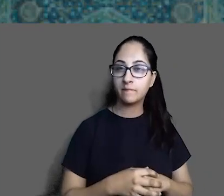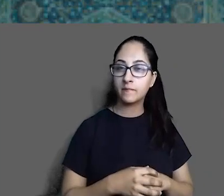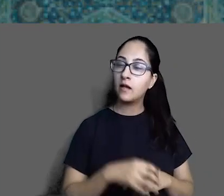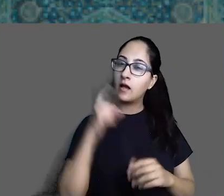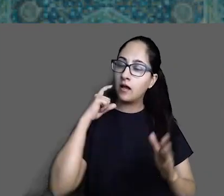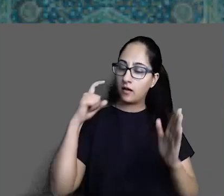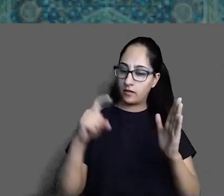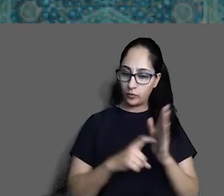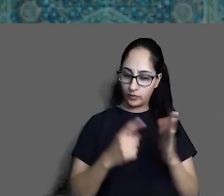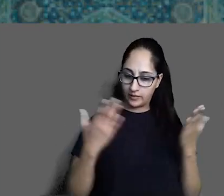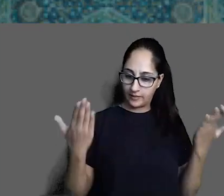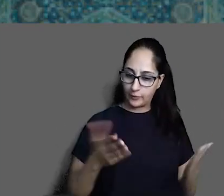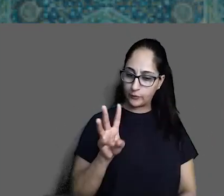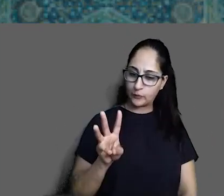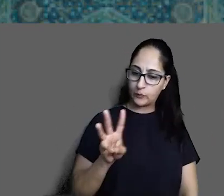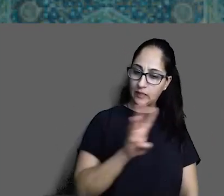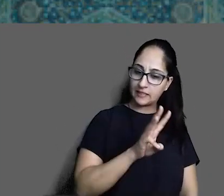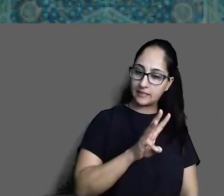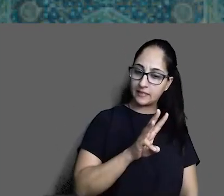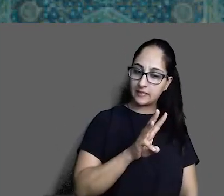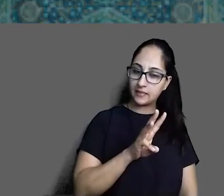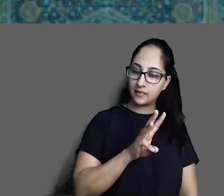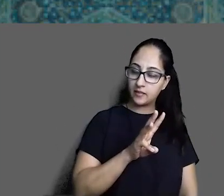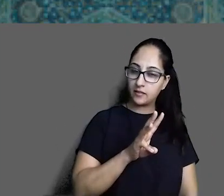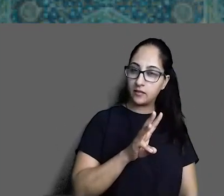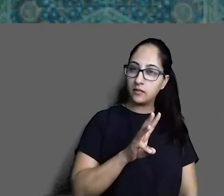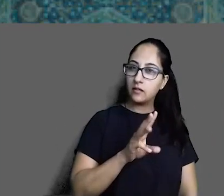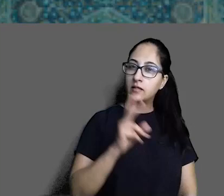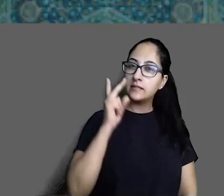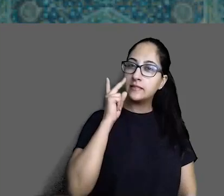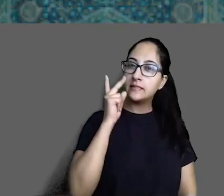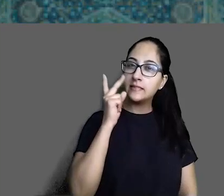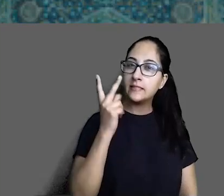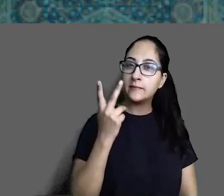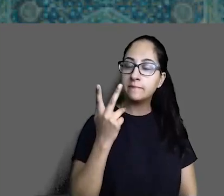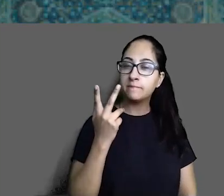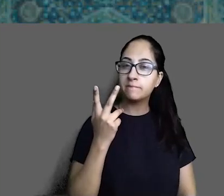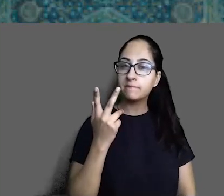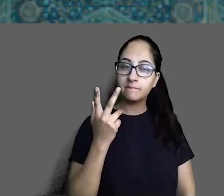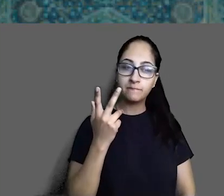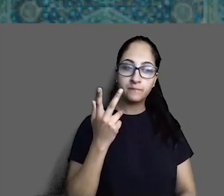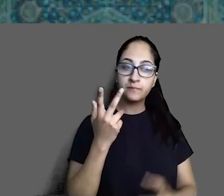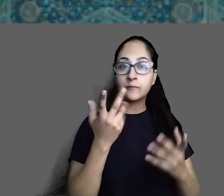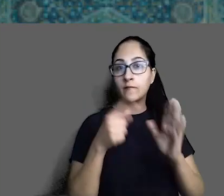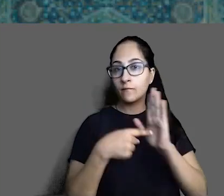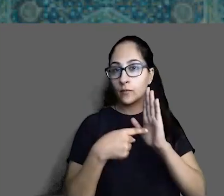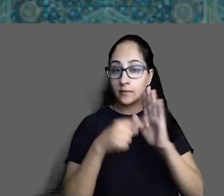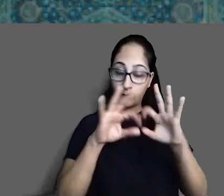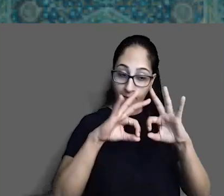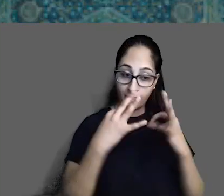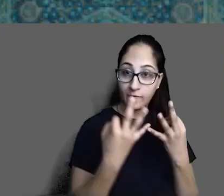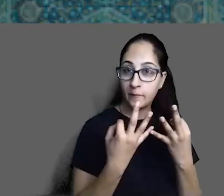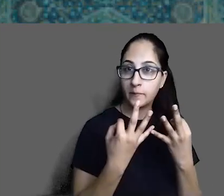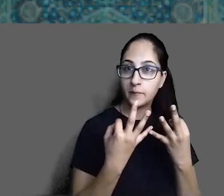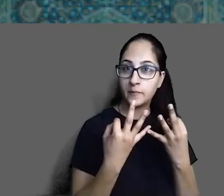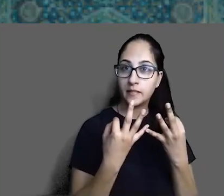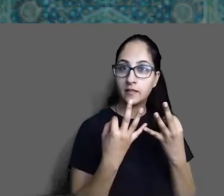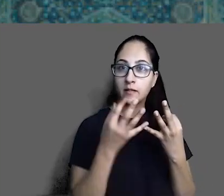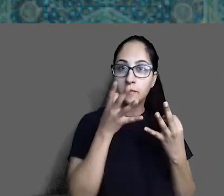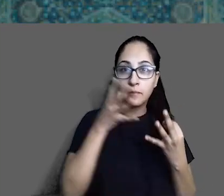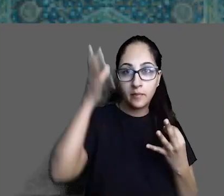West, is I hear and I see a lot of focus on especially families wanting to steer kids in